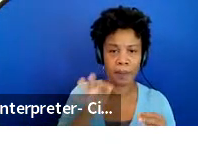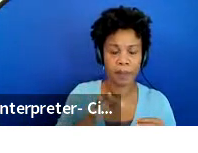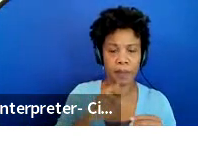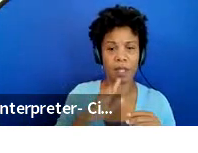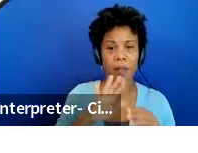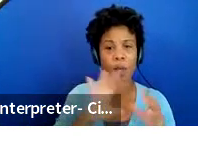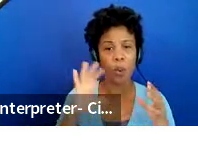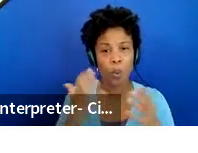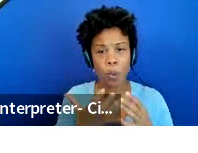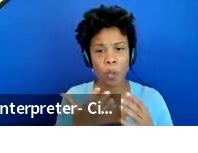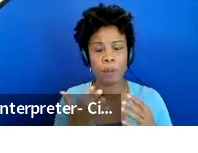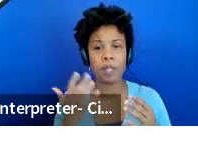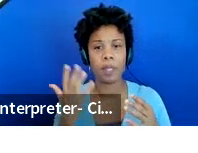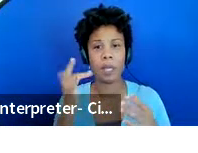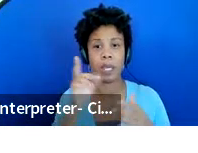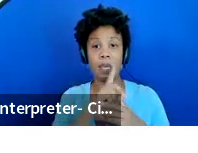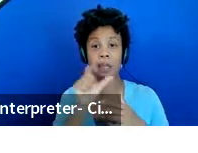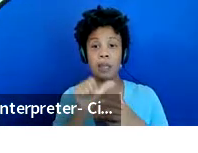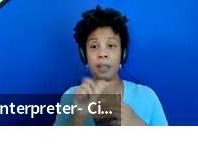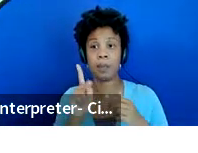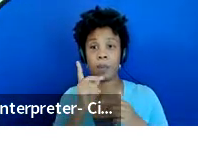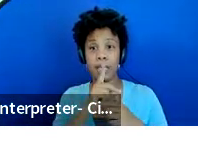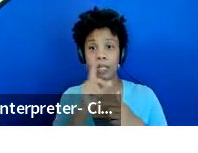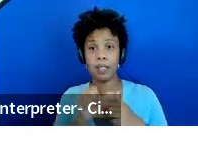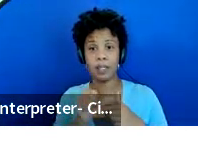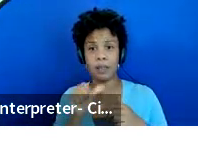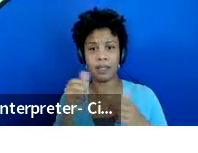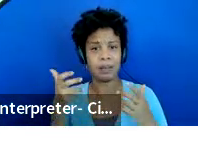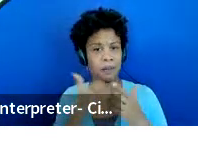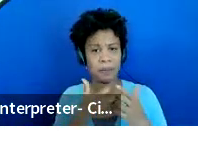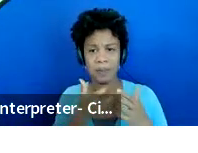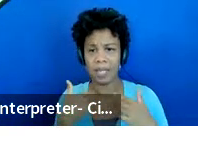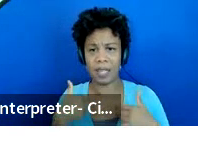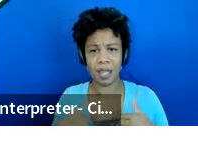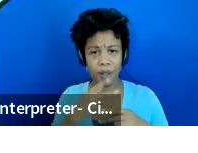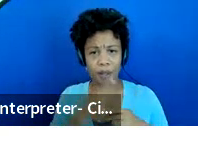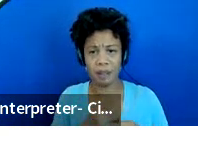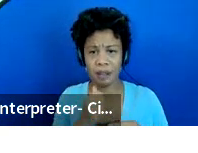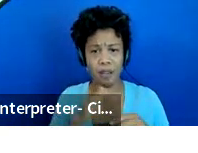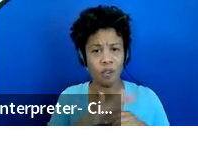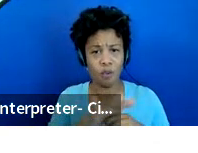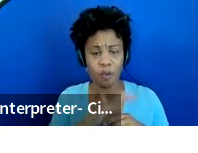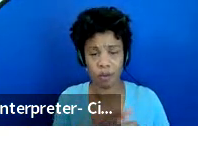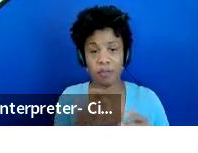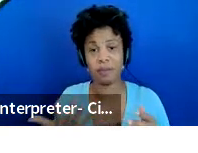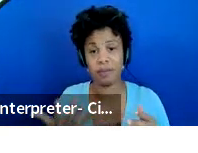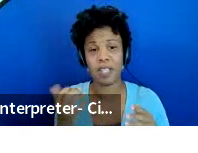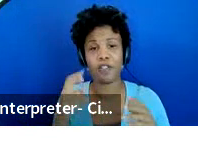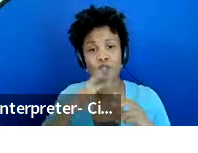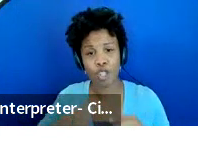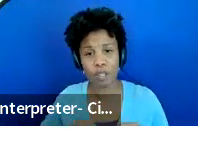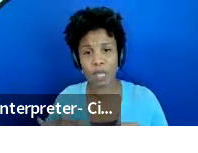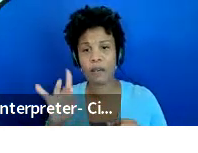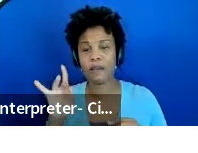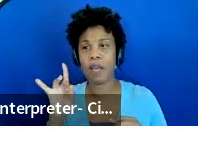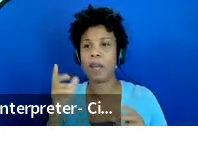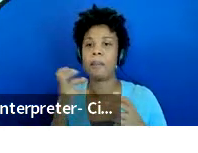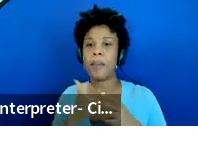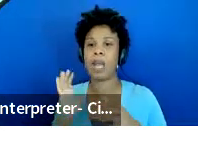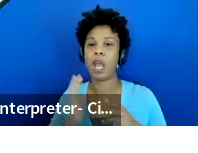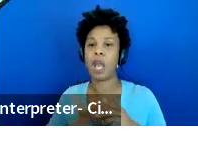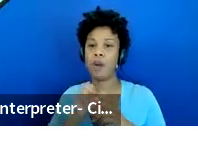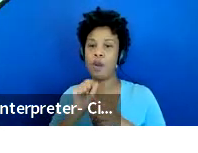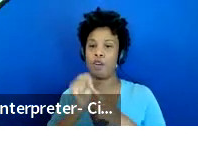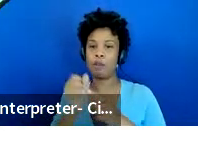barriers for a specific setting, of course, will help in identifying contextualized solutions. So that said, the purpose of my